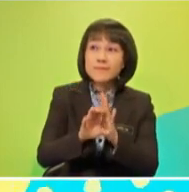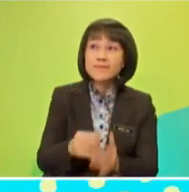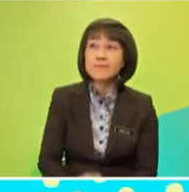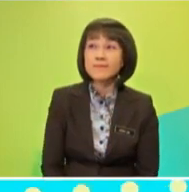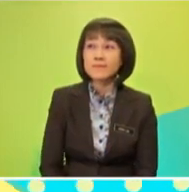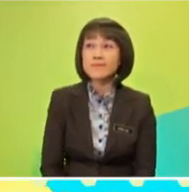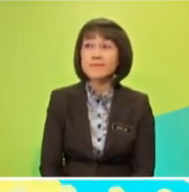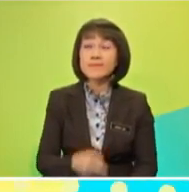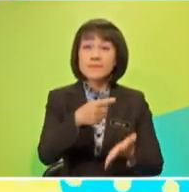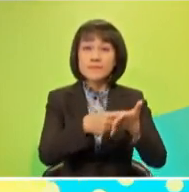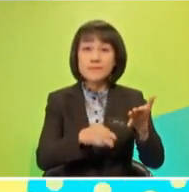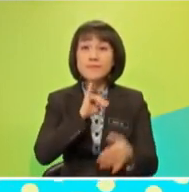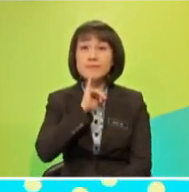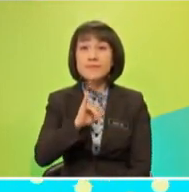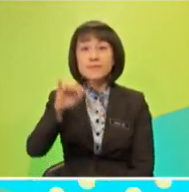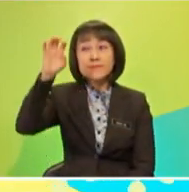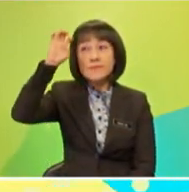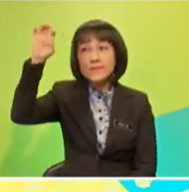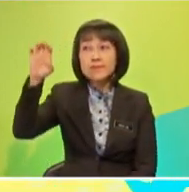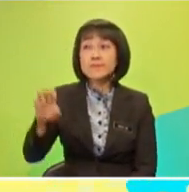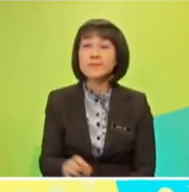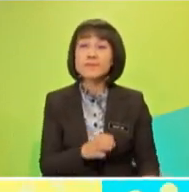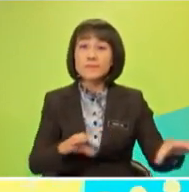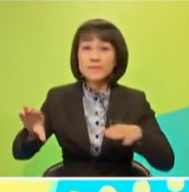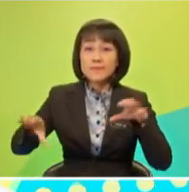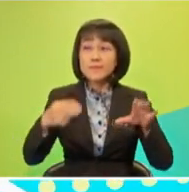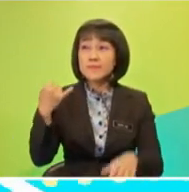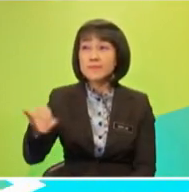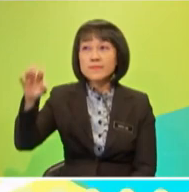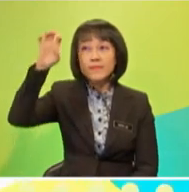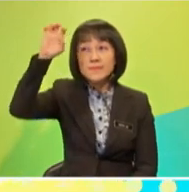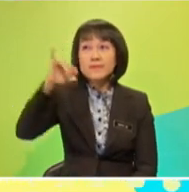What's he doing? He's washing dishes.